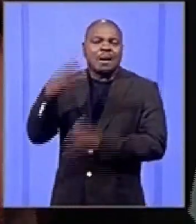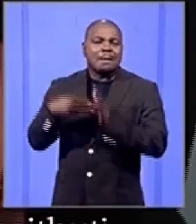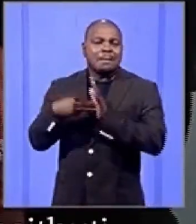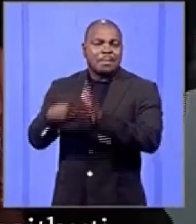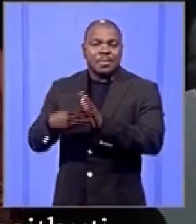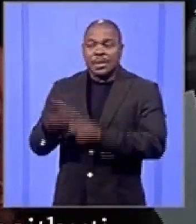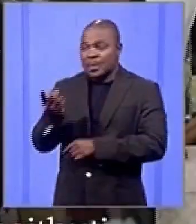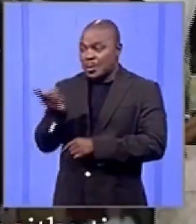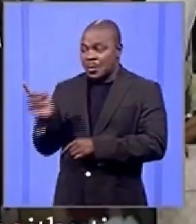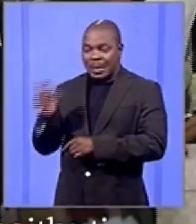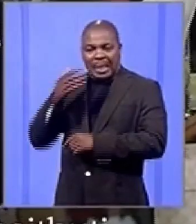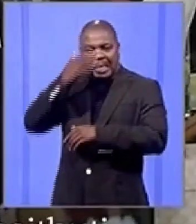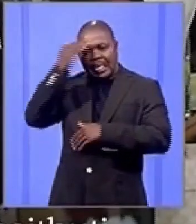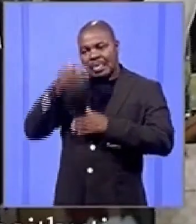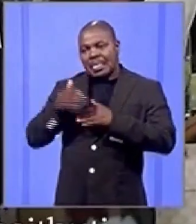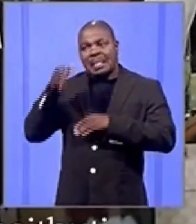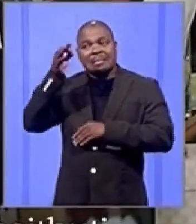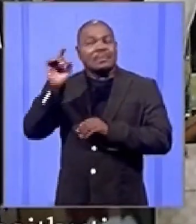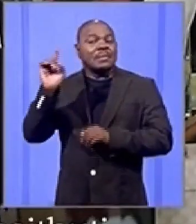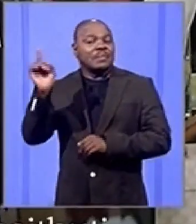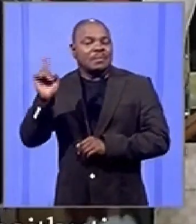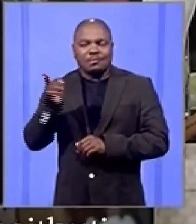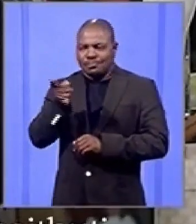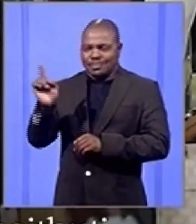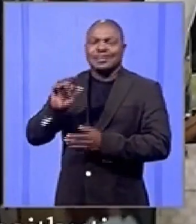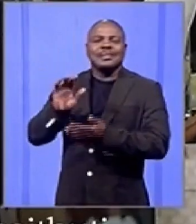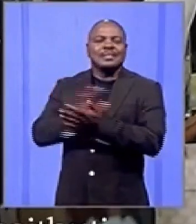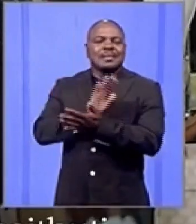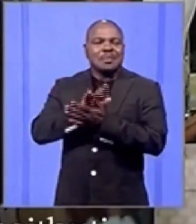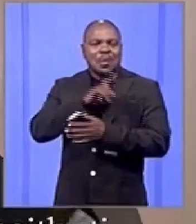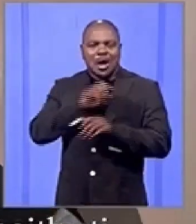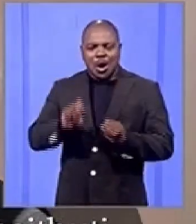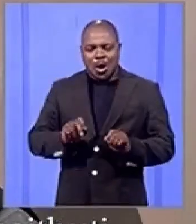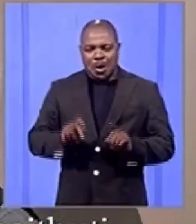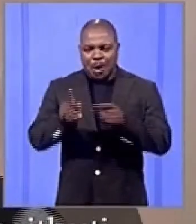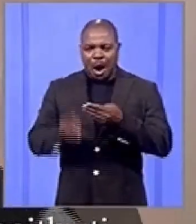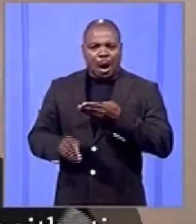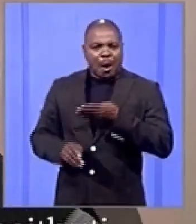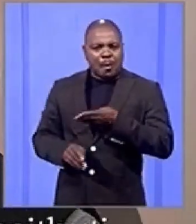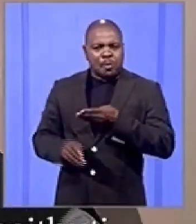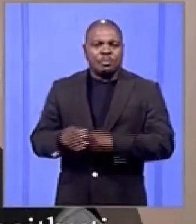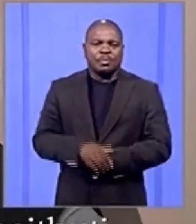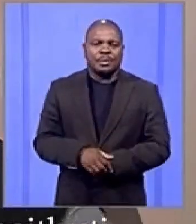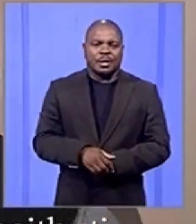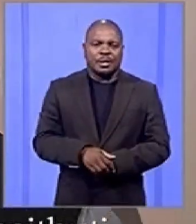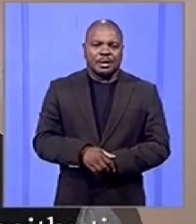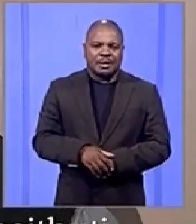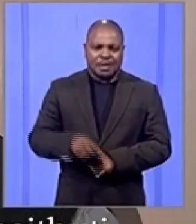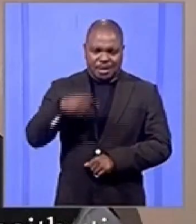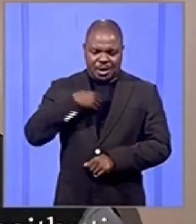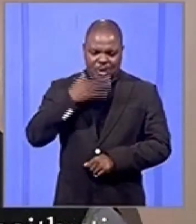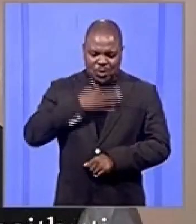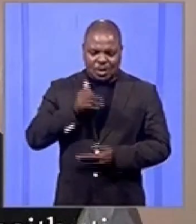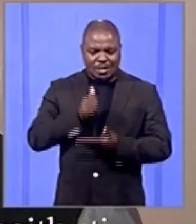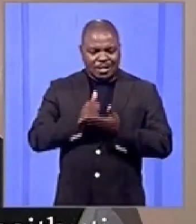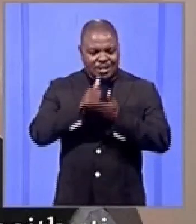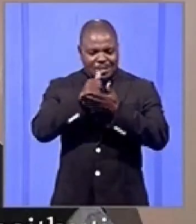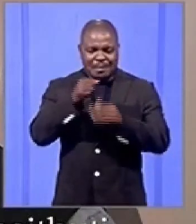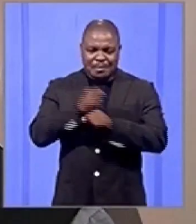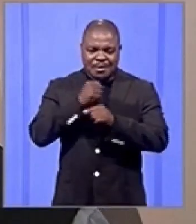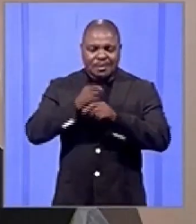itse gore bokamoso bo ba tsholetseng, ba re ba itumeletse tšhono eno. Ke batla go dira pharologanyo tona